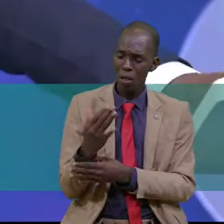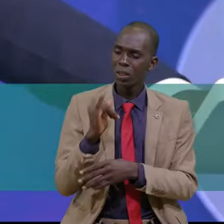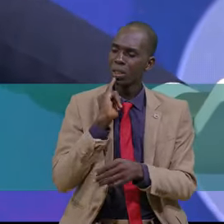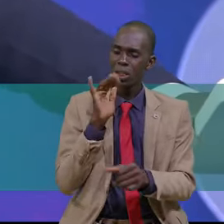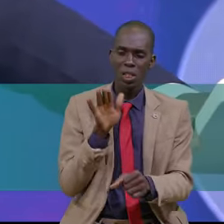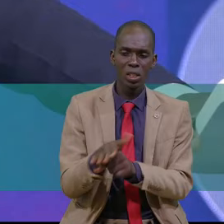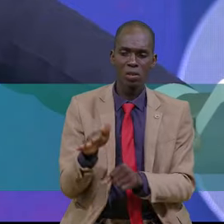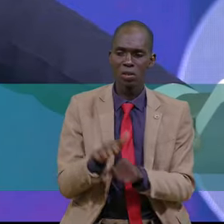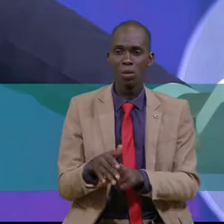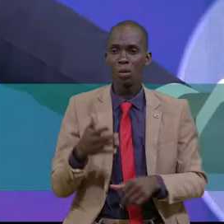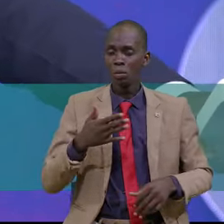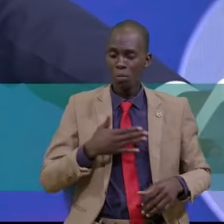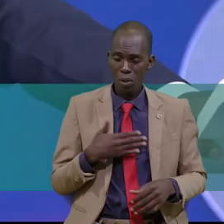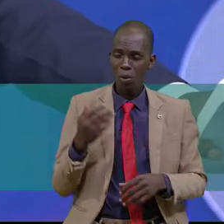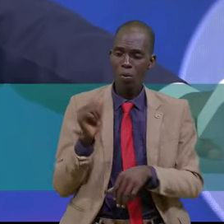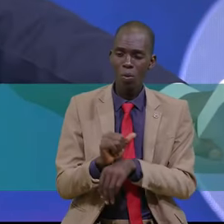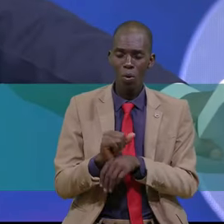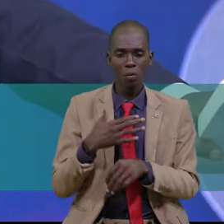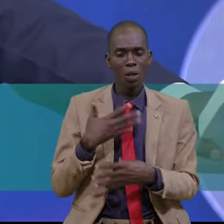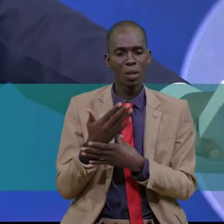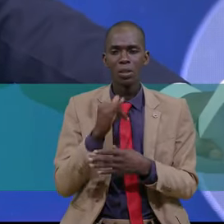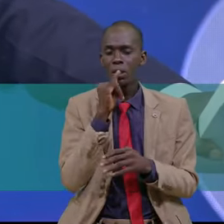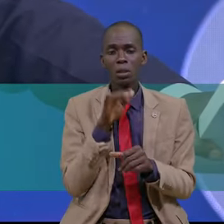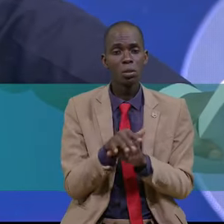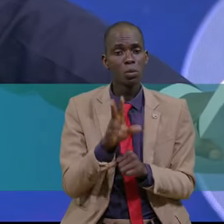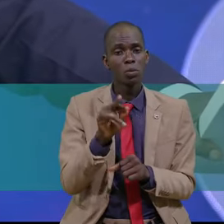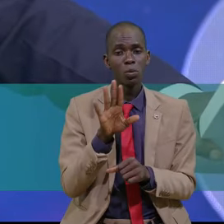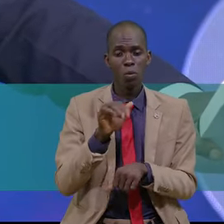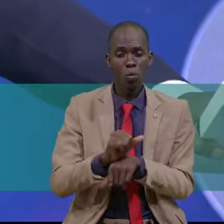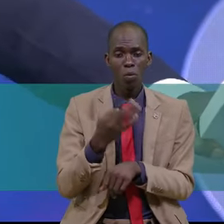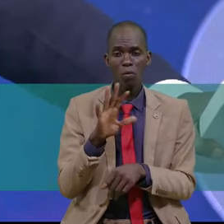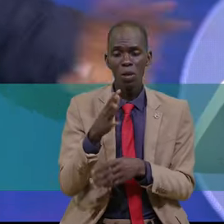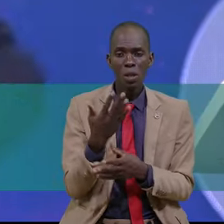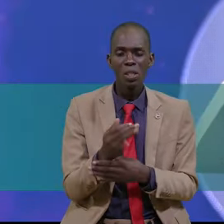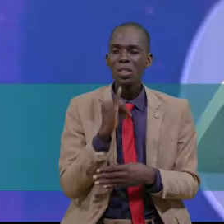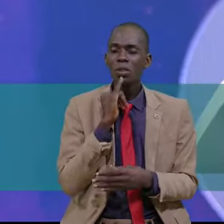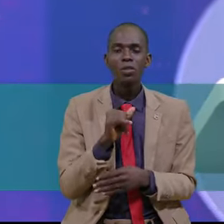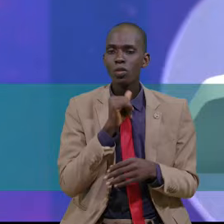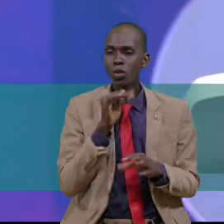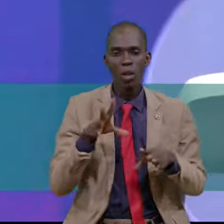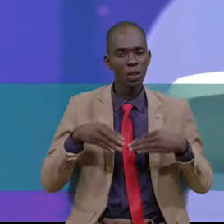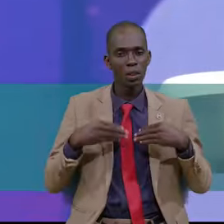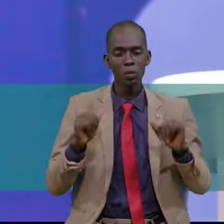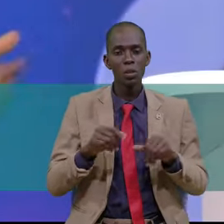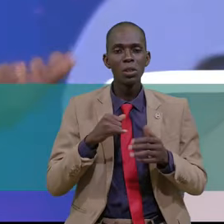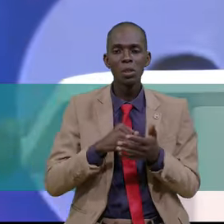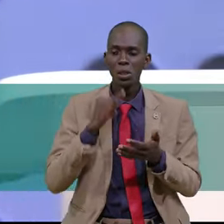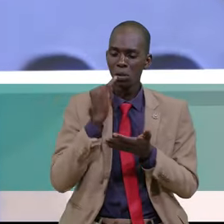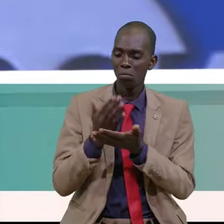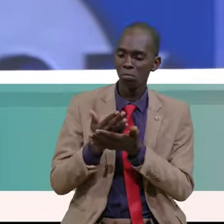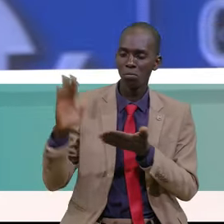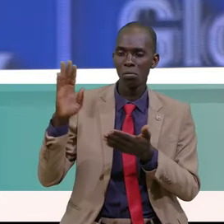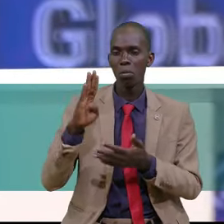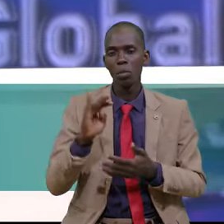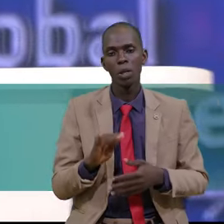is less nothing is negative is rejected by the Lord when you we have